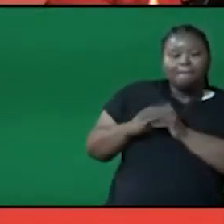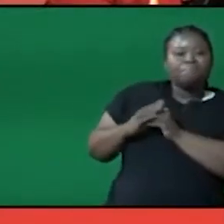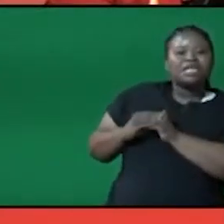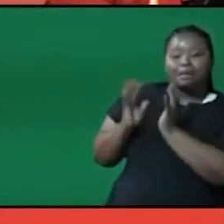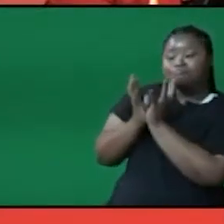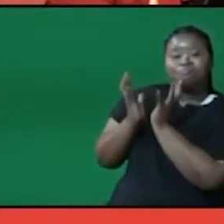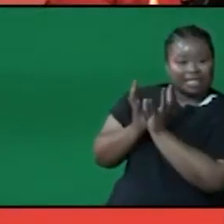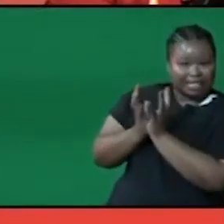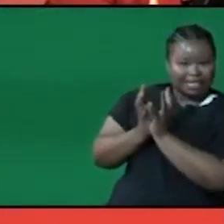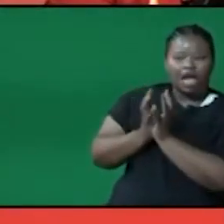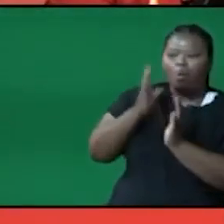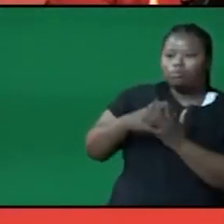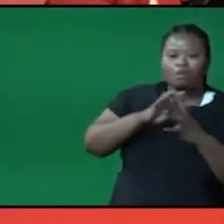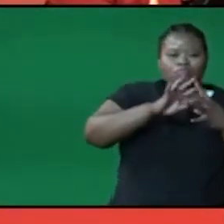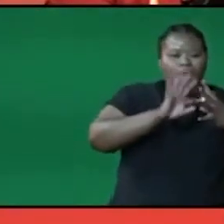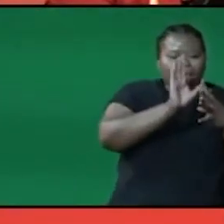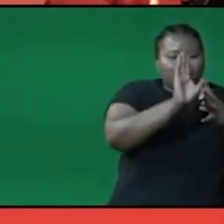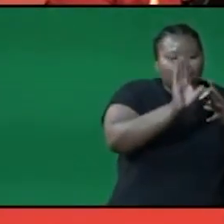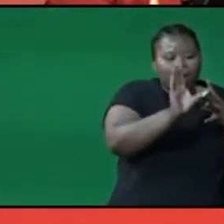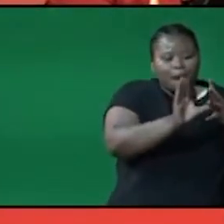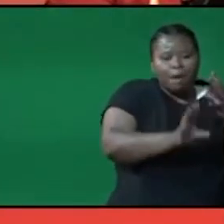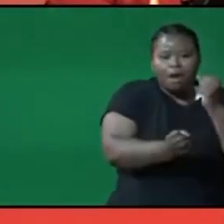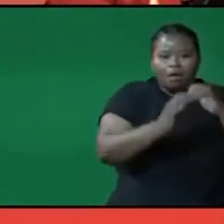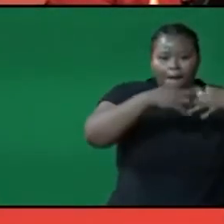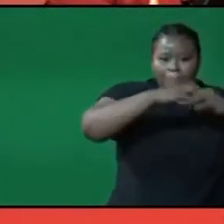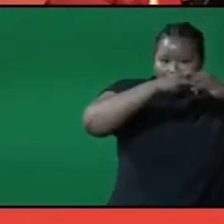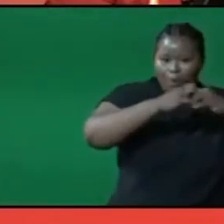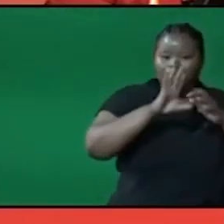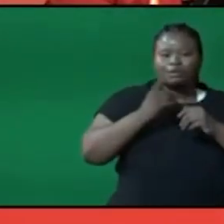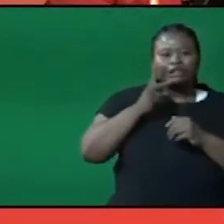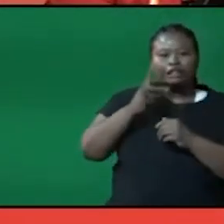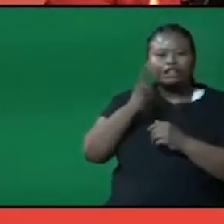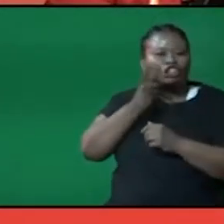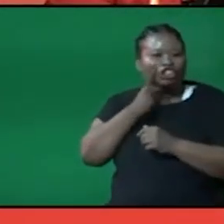where guidelines will be developed about how we go about it.